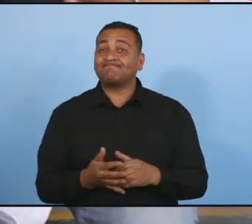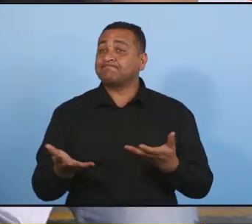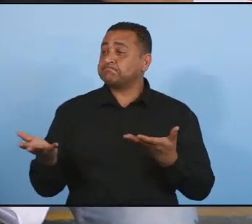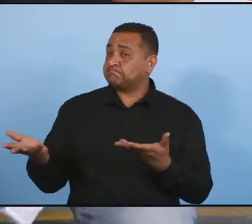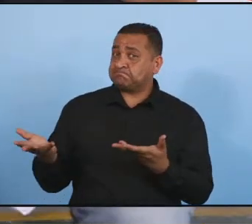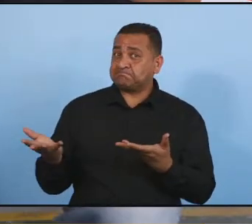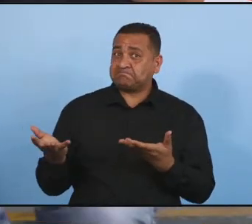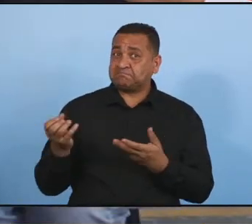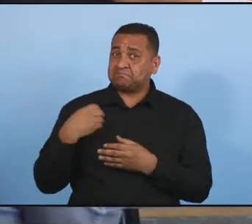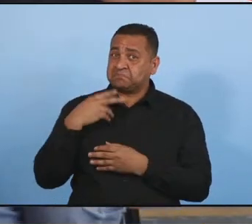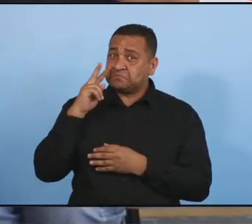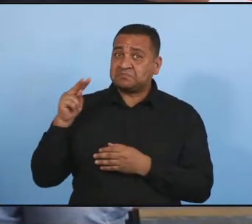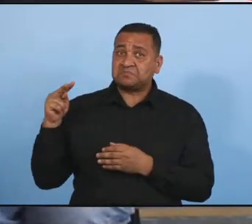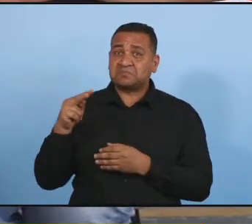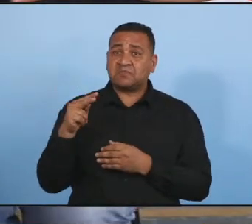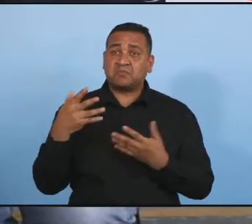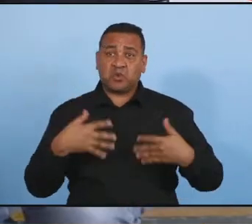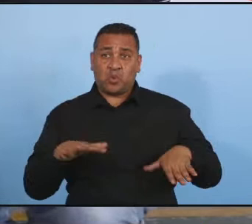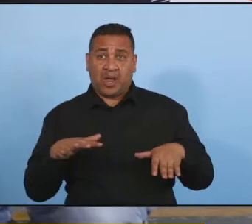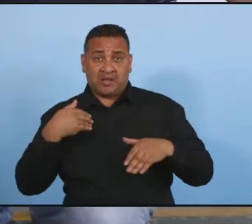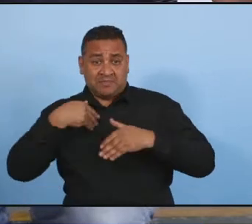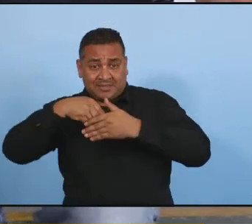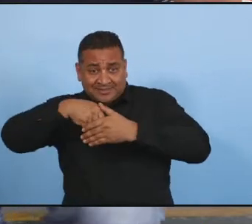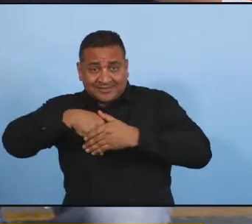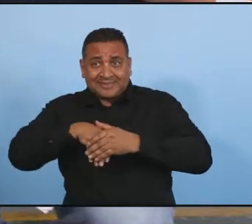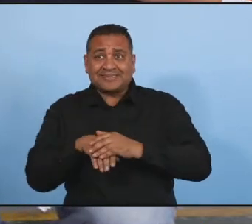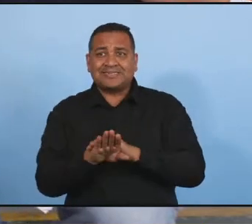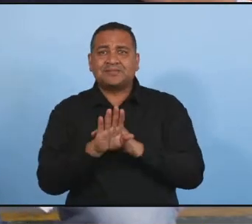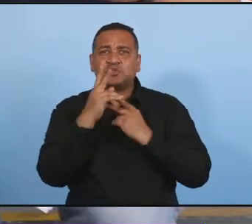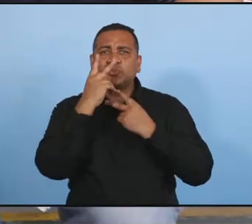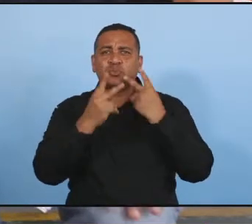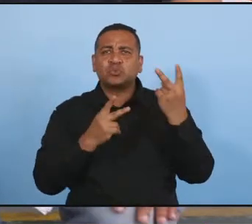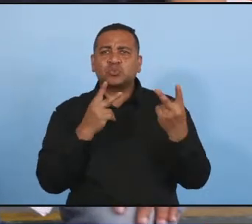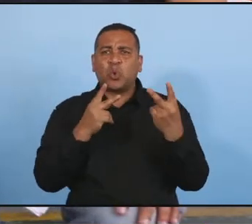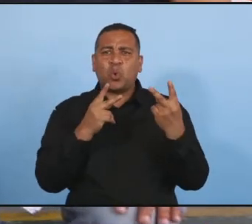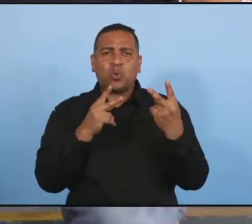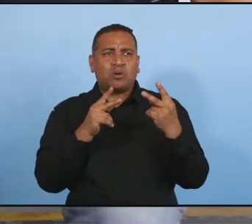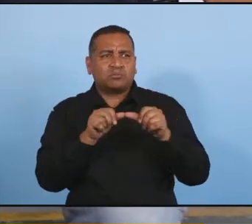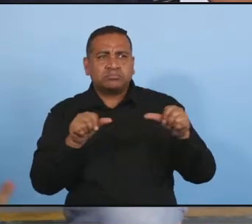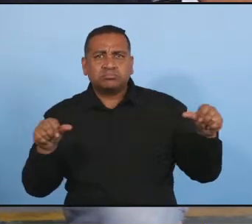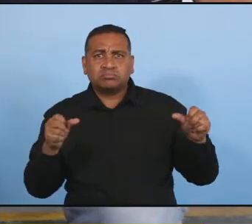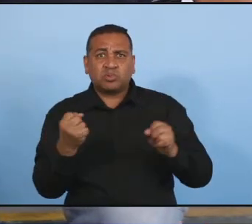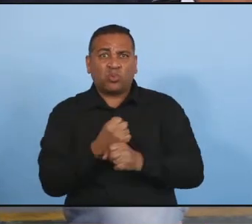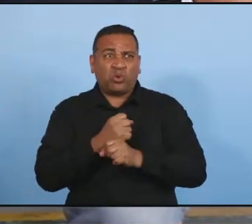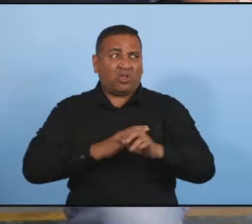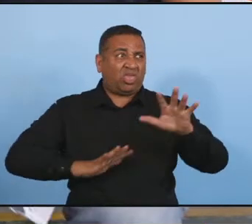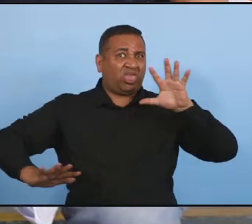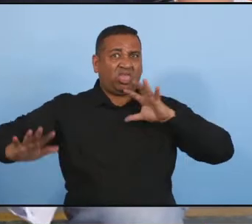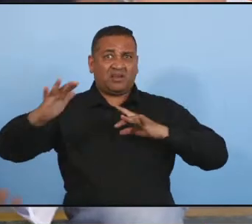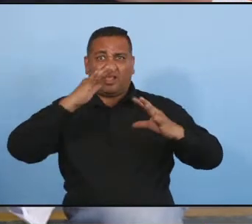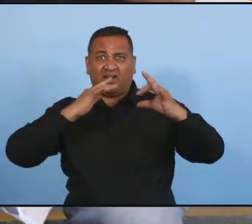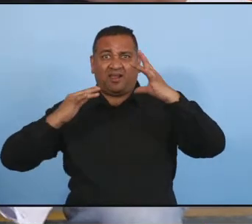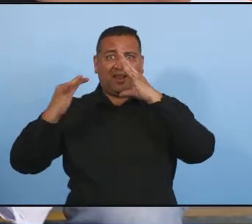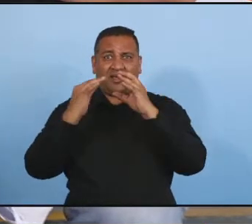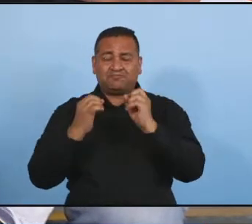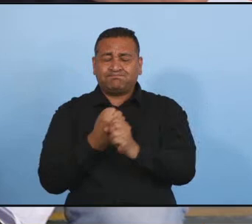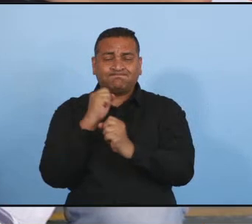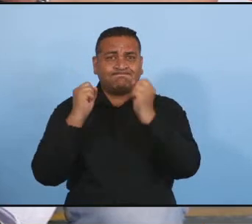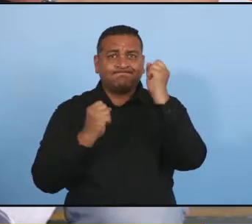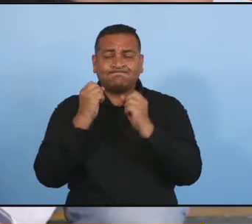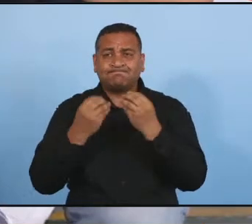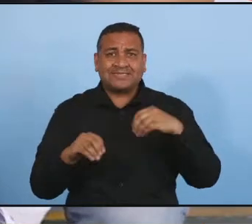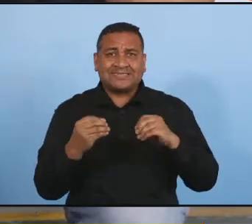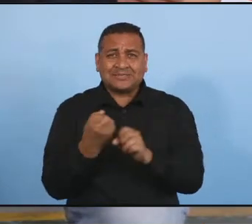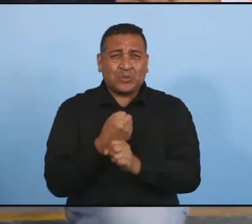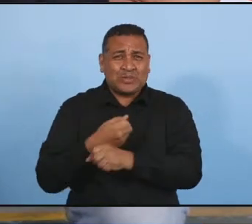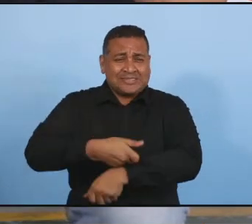when we walked in, you know what, there were students basically everywhere, and quite a hive of activity as well. But the one thing I must